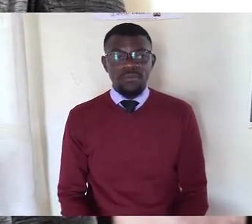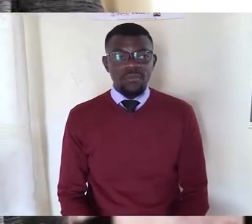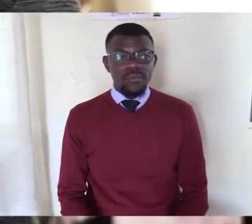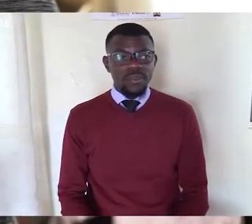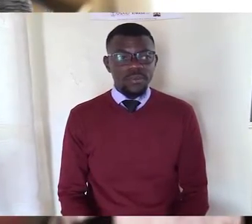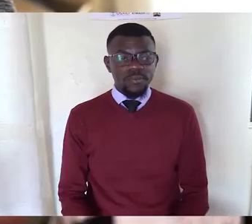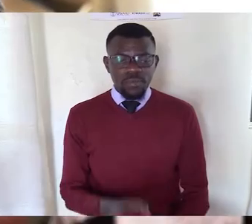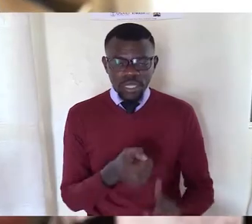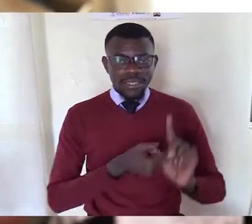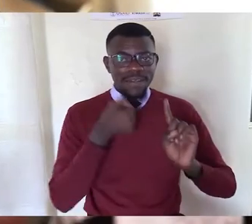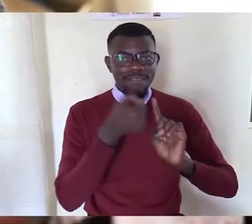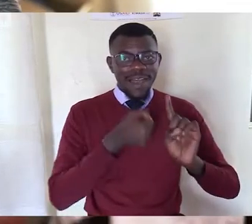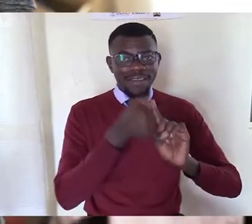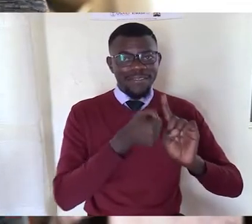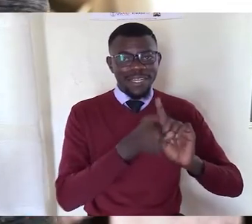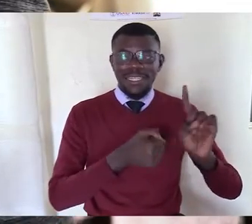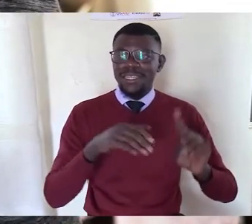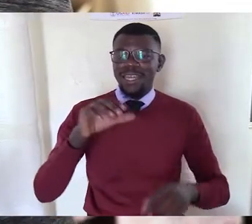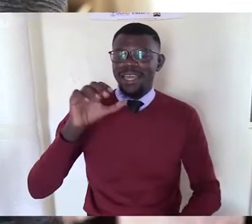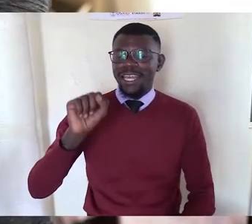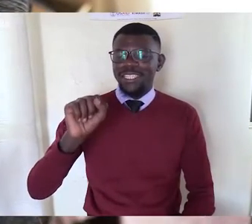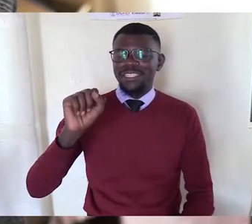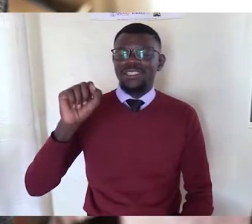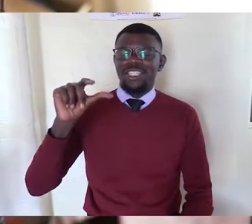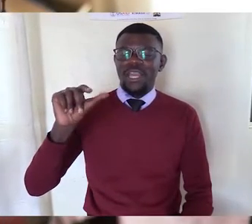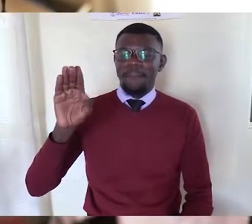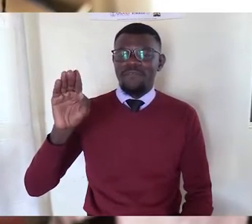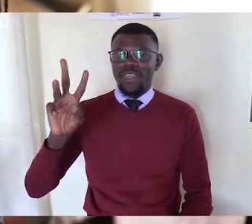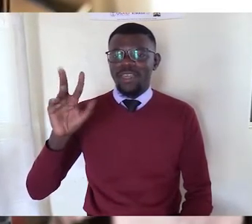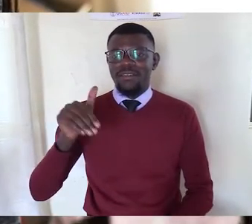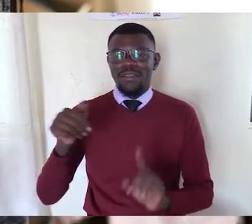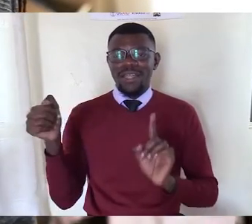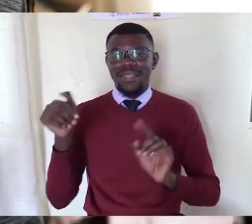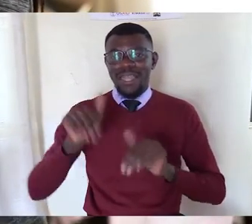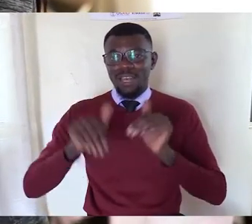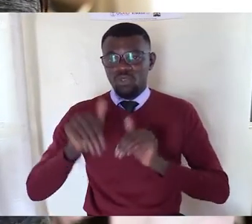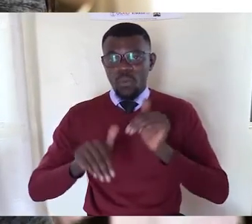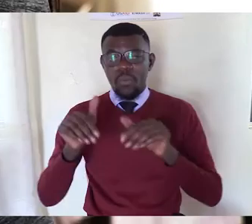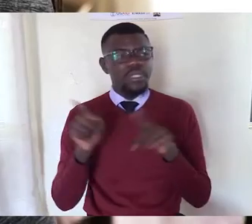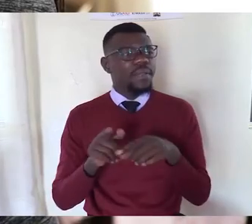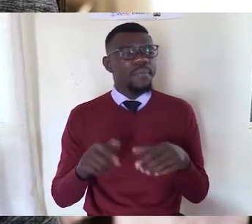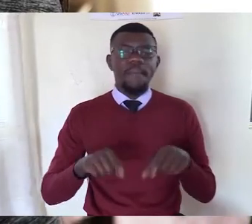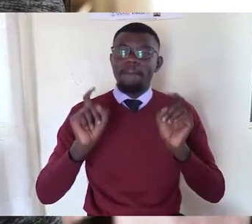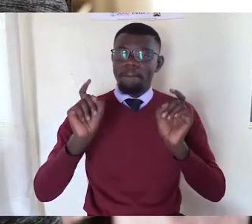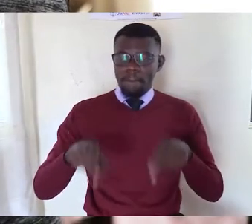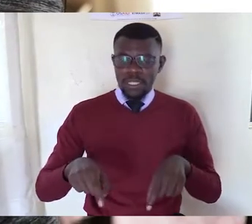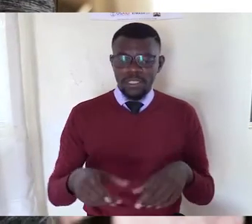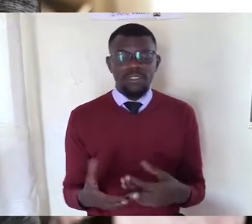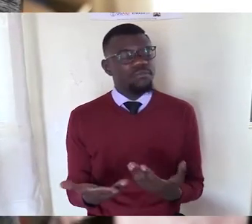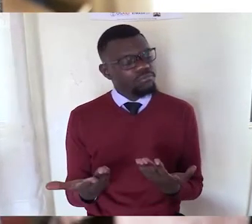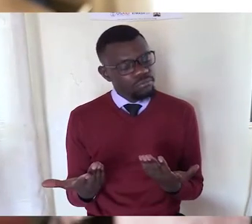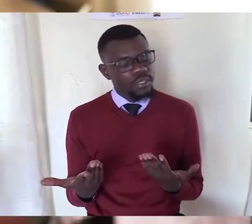for the fight against SGBV in elections. Its guidance, it also needs